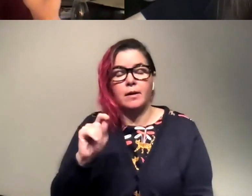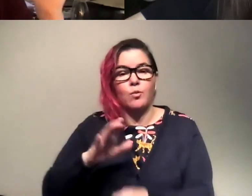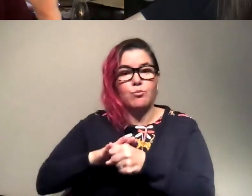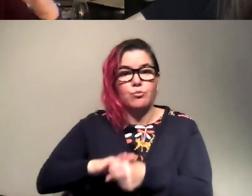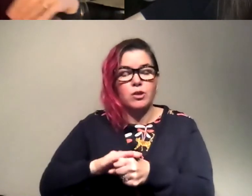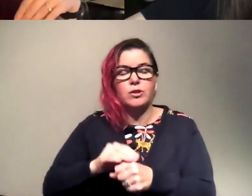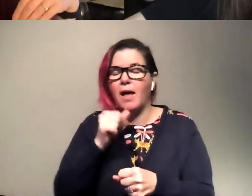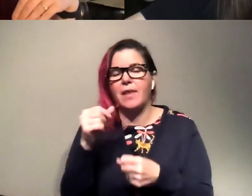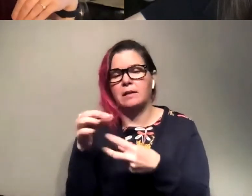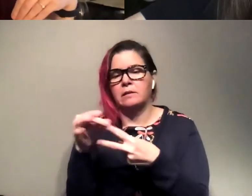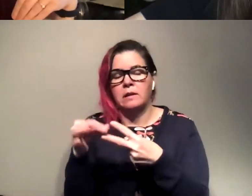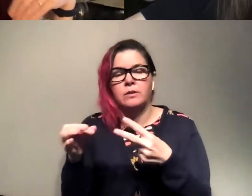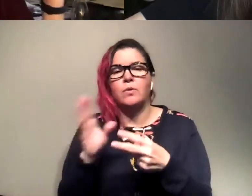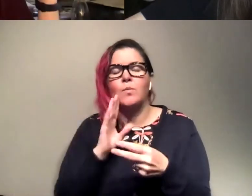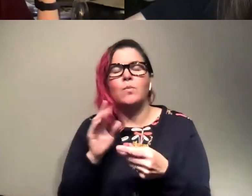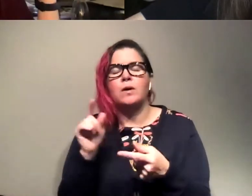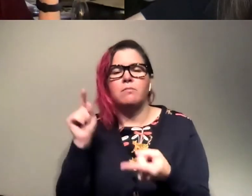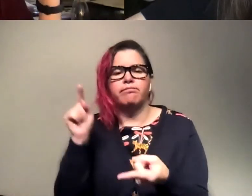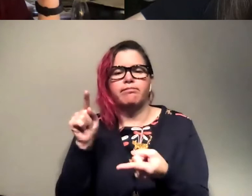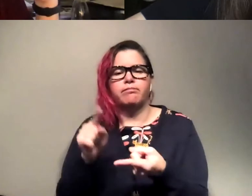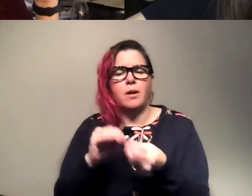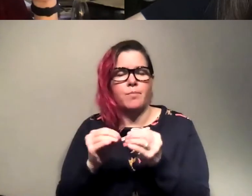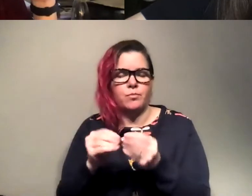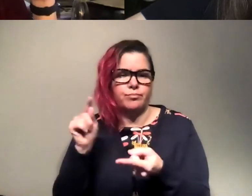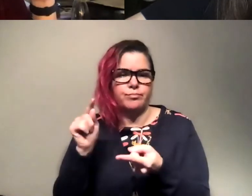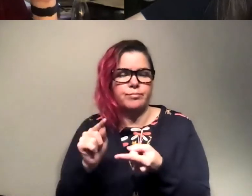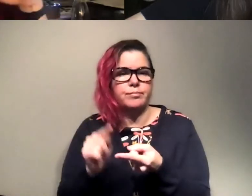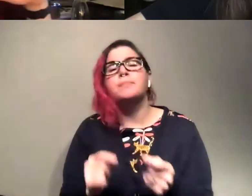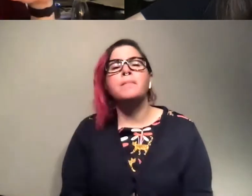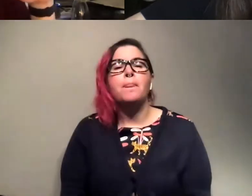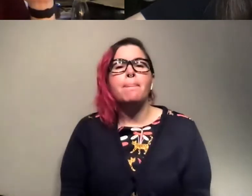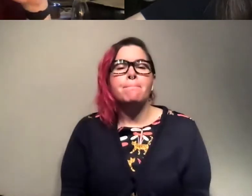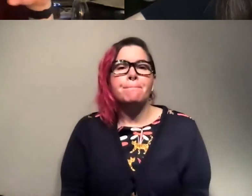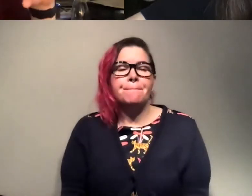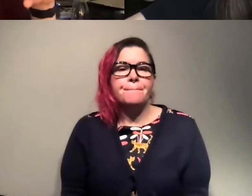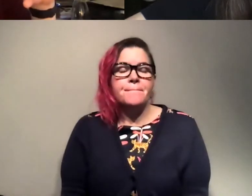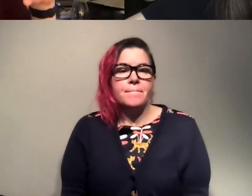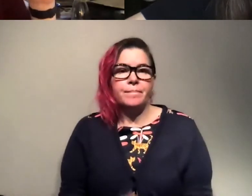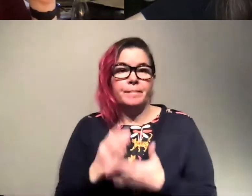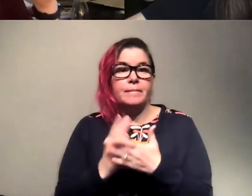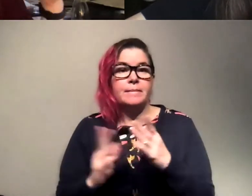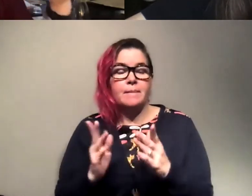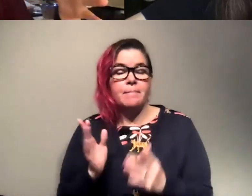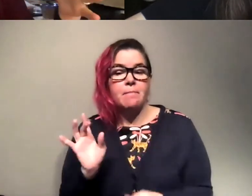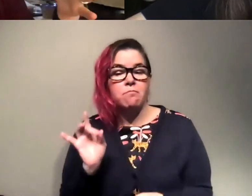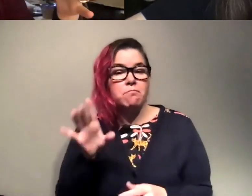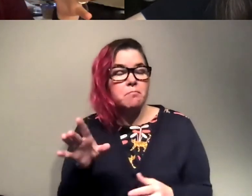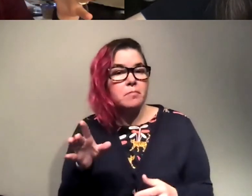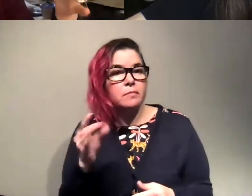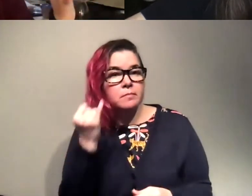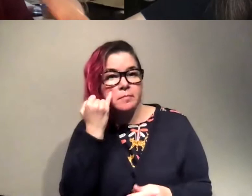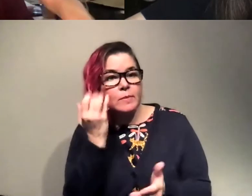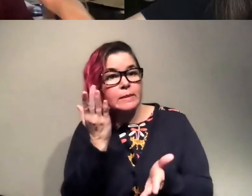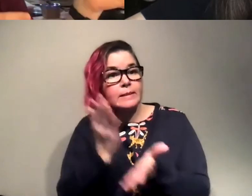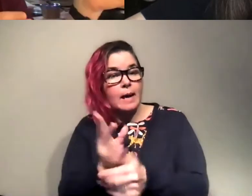selection, they actually will become less abundant. And so in some cases, what some people have proposed in certain areas is if we stop using the